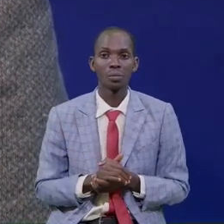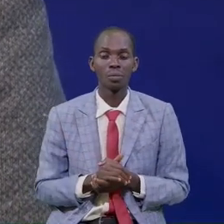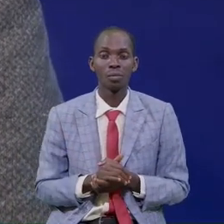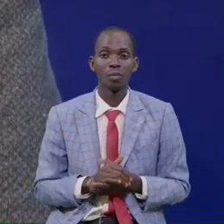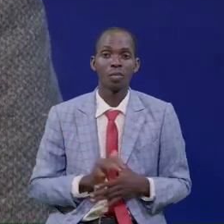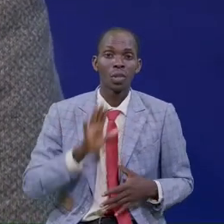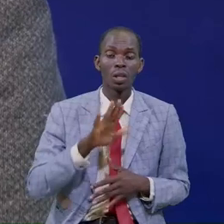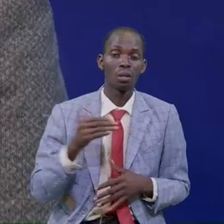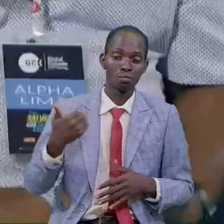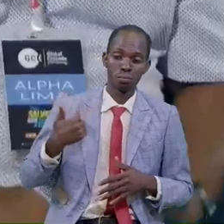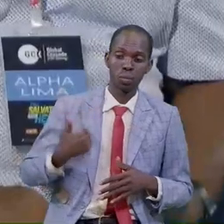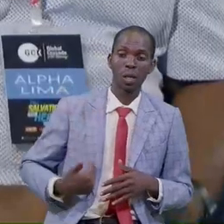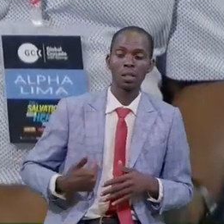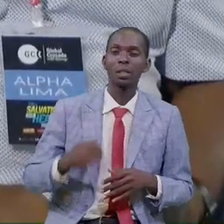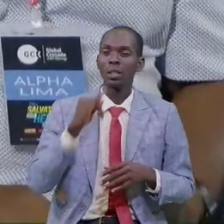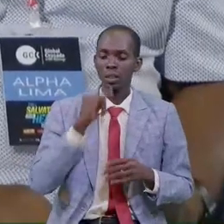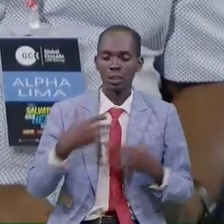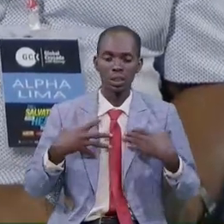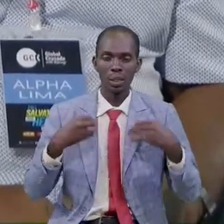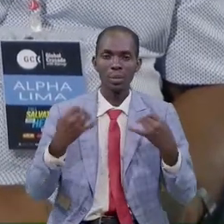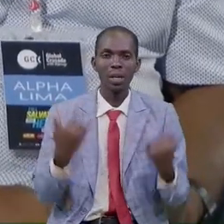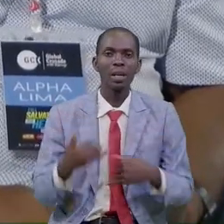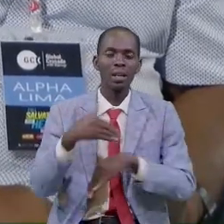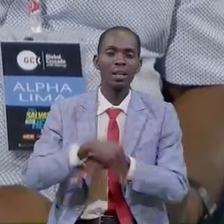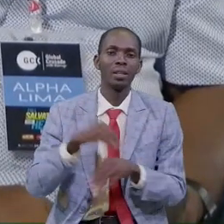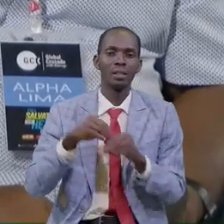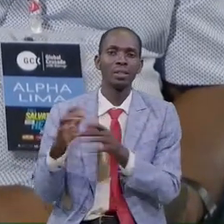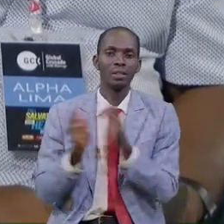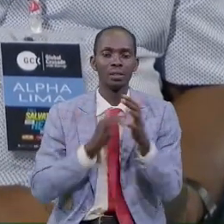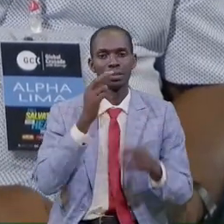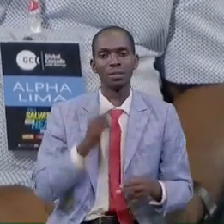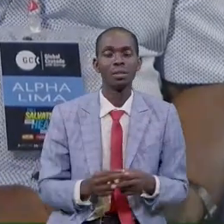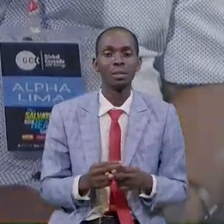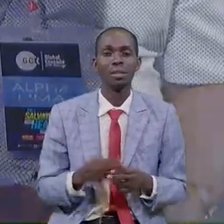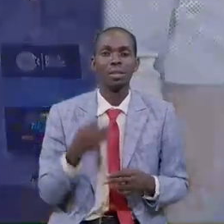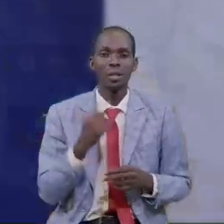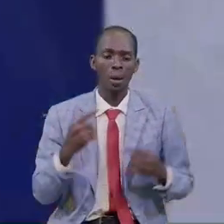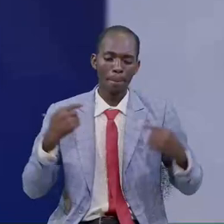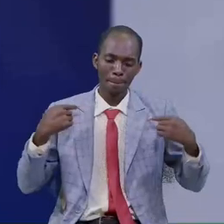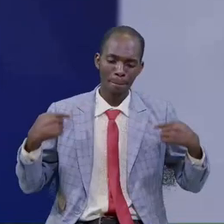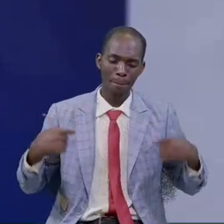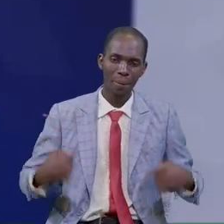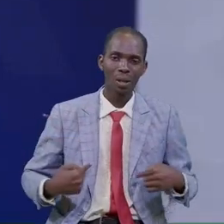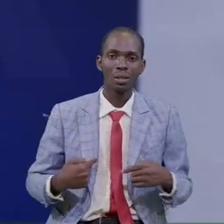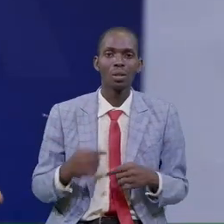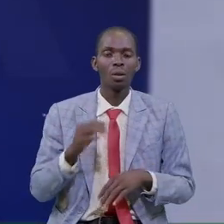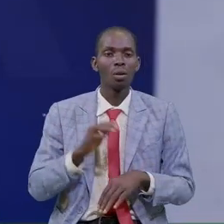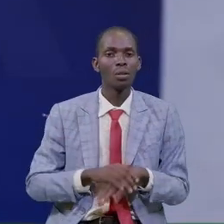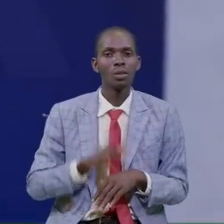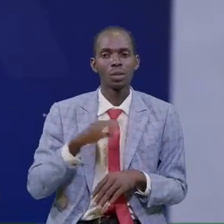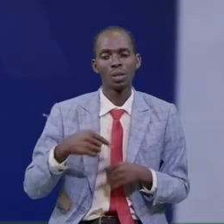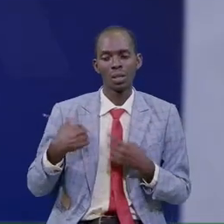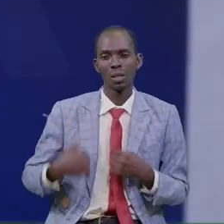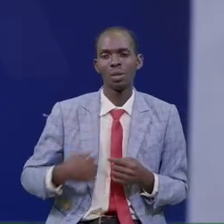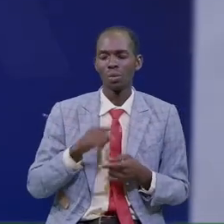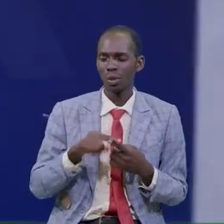is votre healed tonight. Votre cœur brisé est guéri ce soir. The pain on your heart. La when you look around, cœur, I should have been